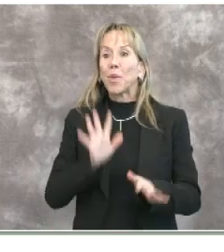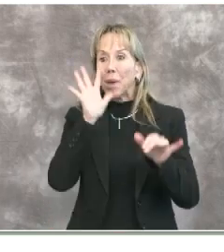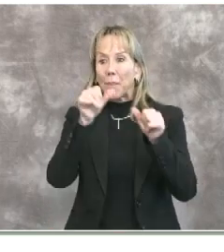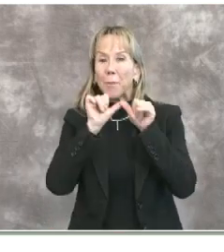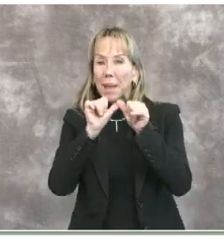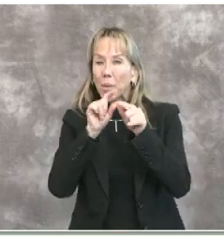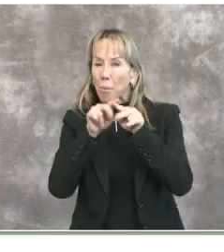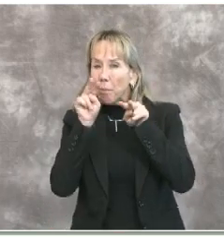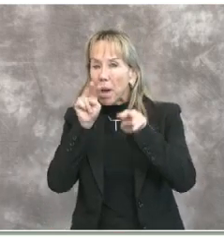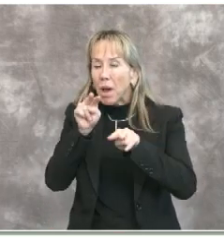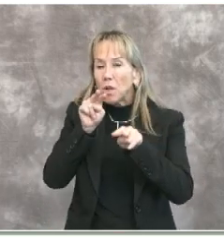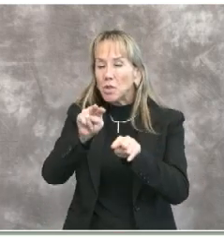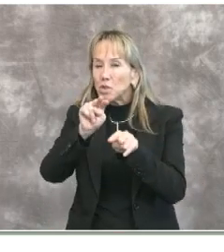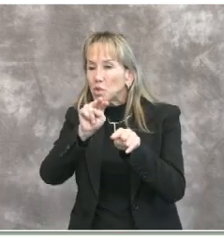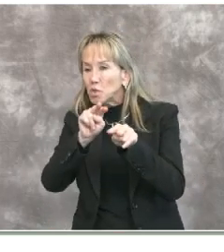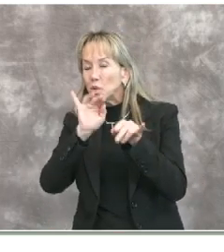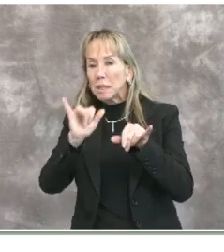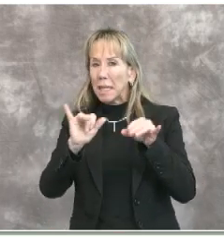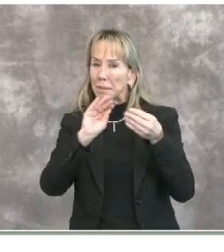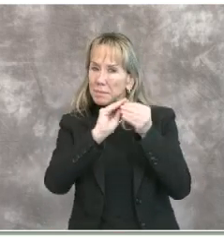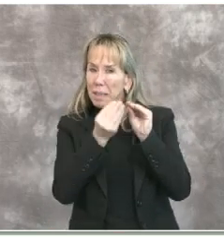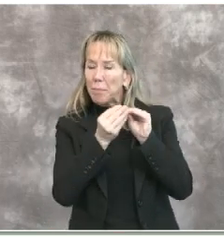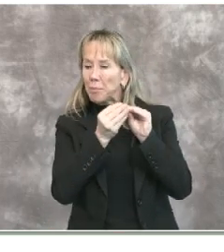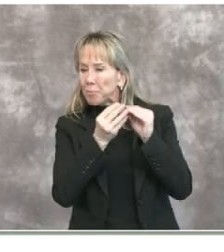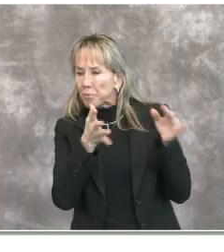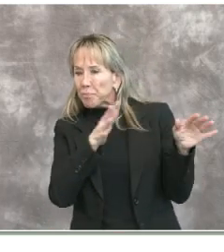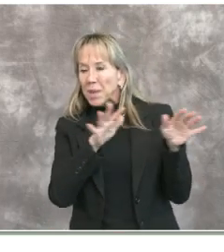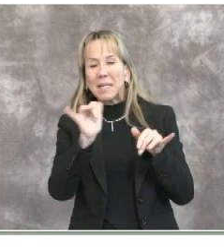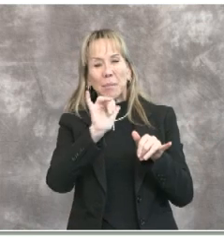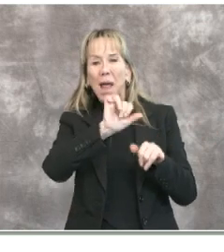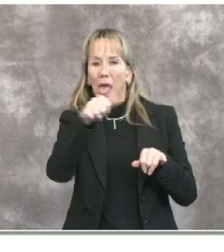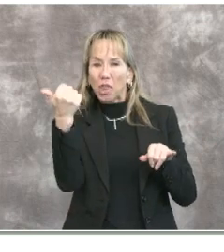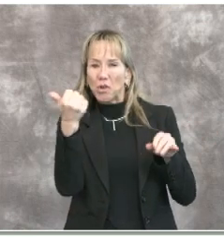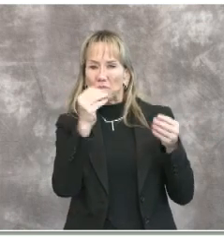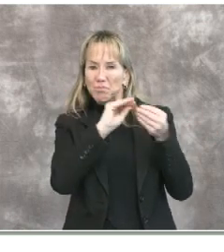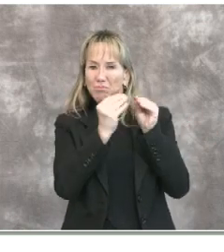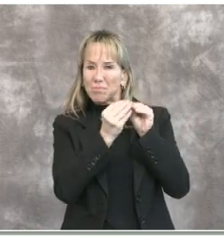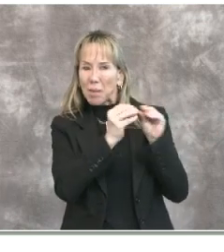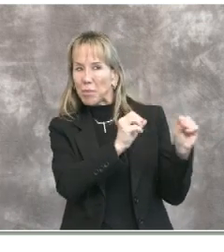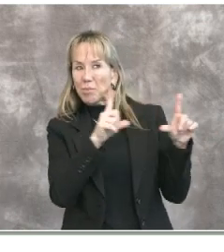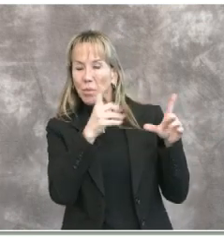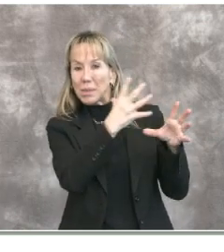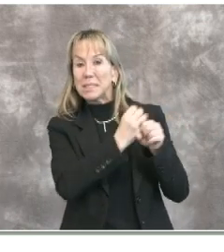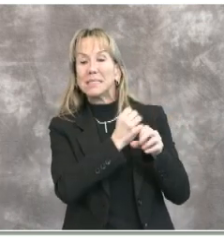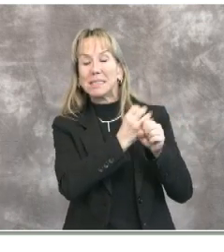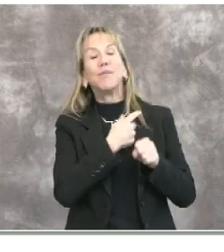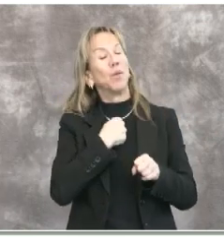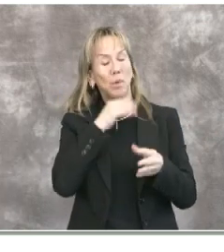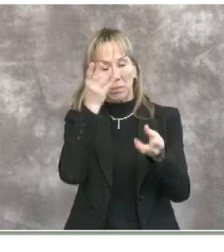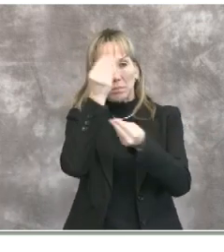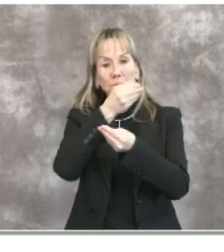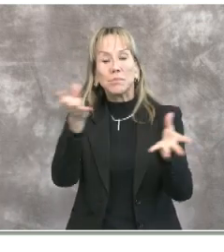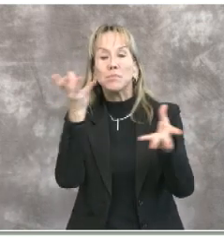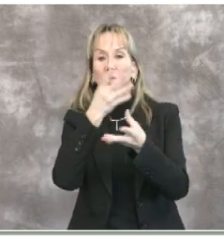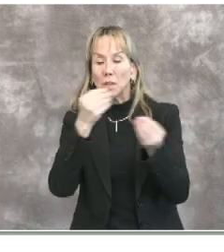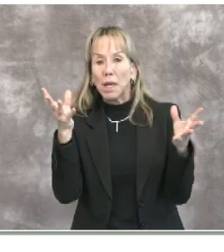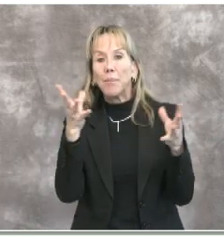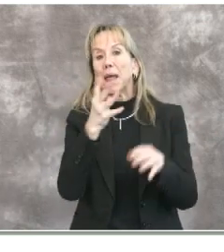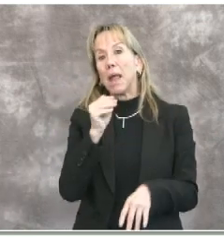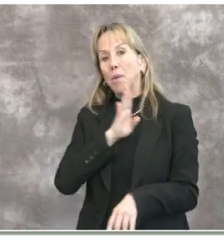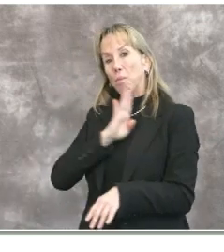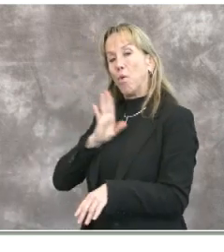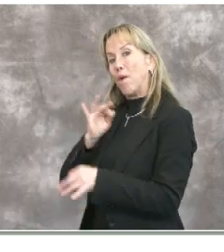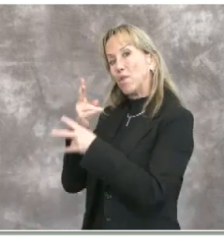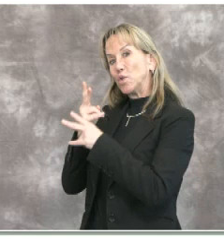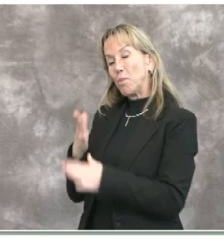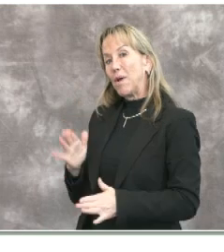continue to monitor these metrics as well as other metrics, and we will share with the public and our Board of Supervisors